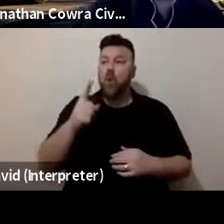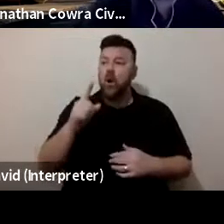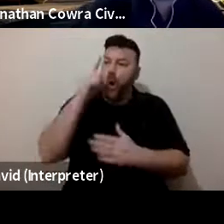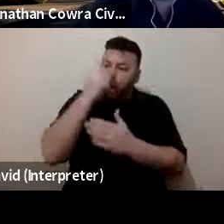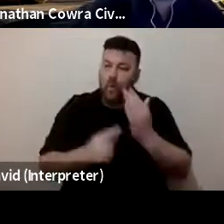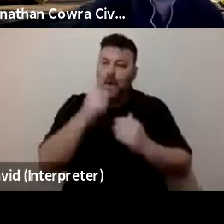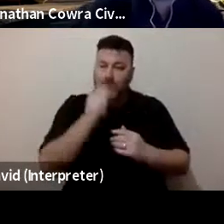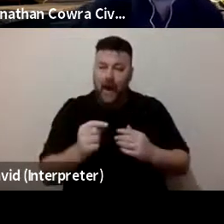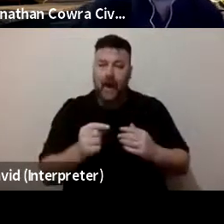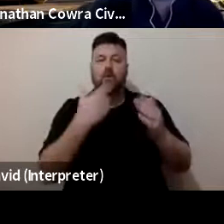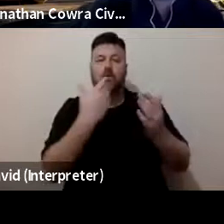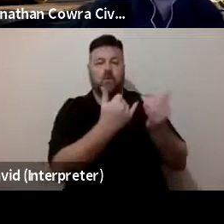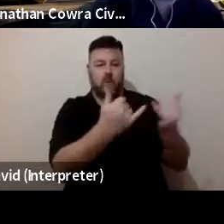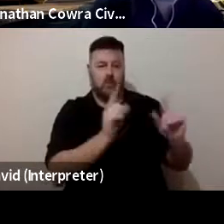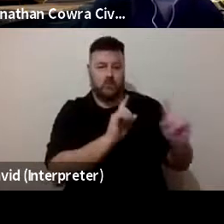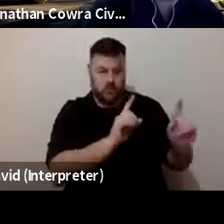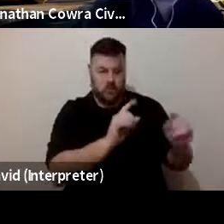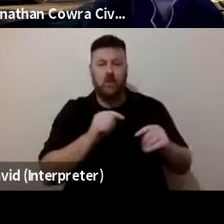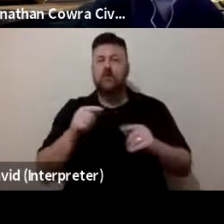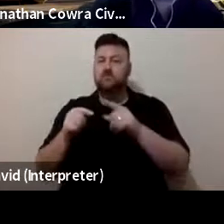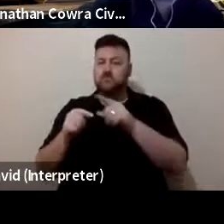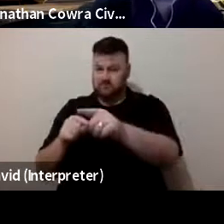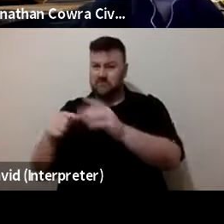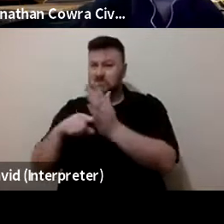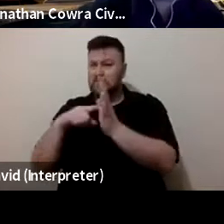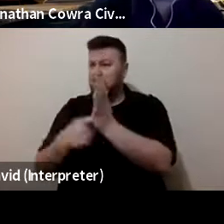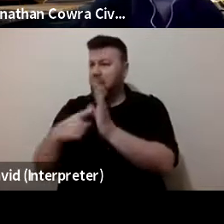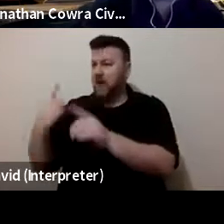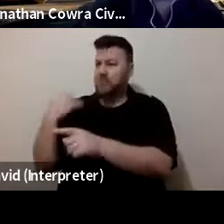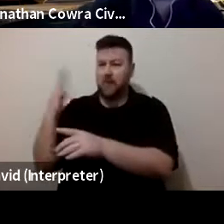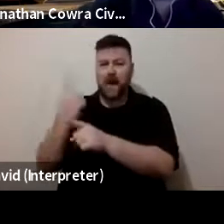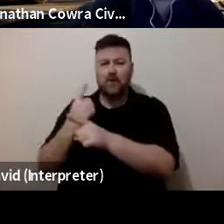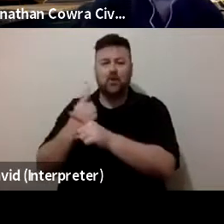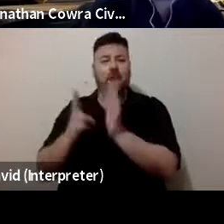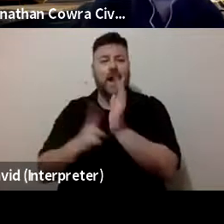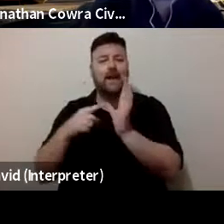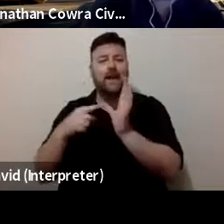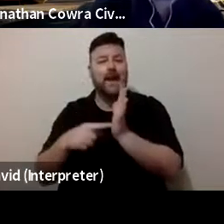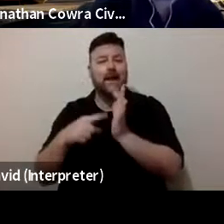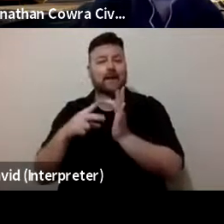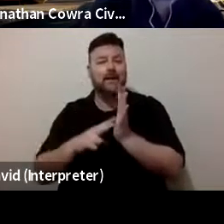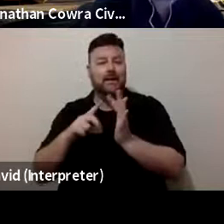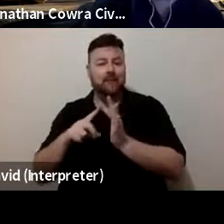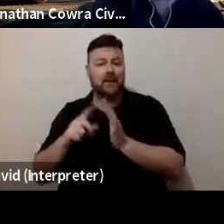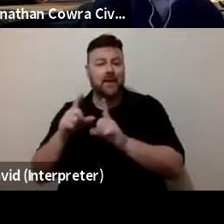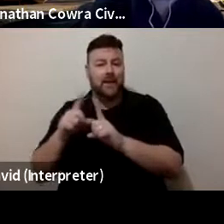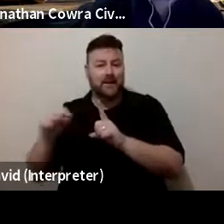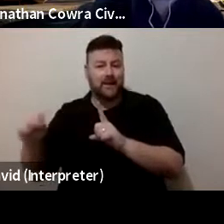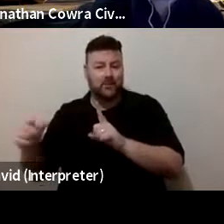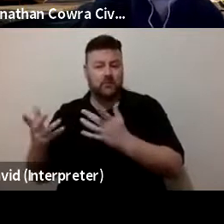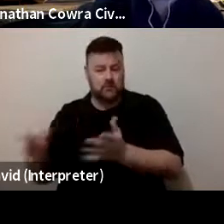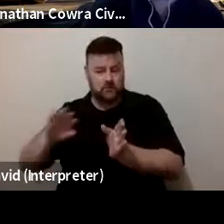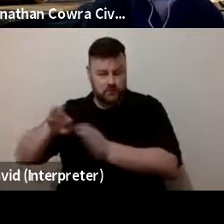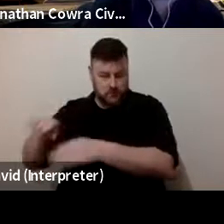sense, the way Tara talked about it being natively digital, we thought, well, if we're going to do this, we've got to do it properly, and it's got to be something, it's